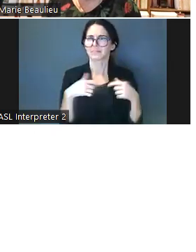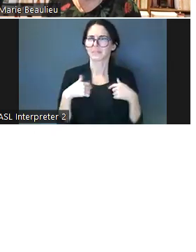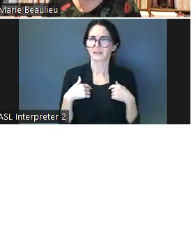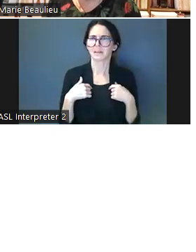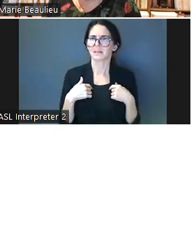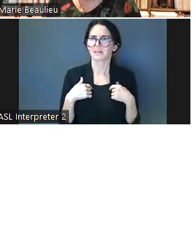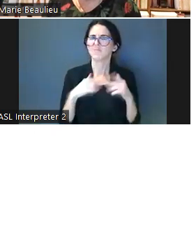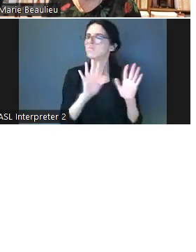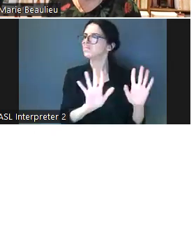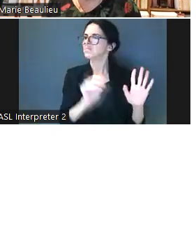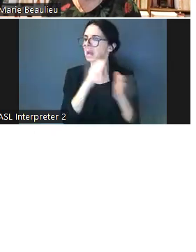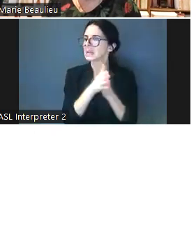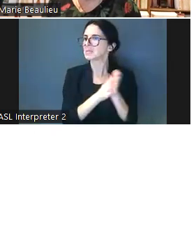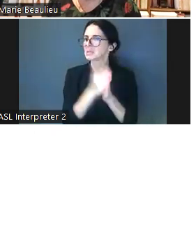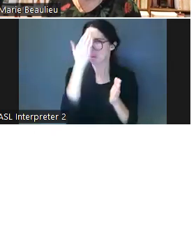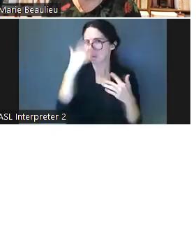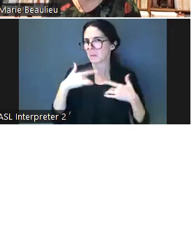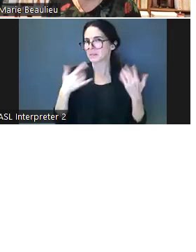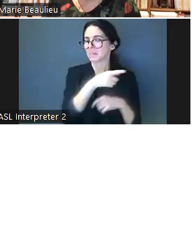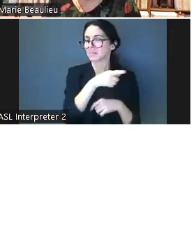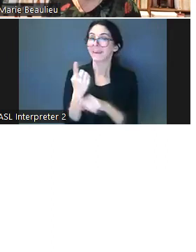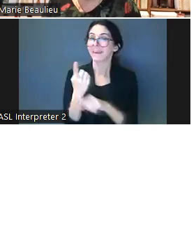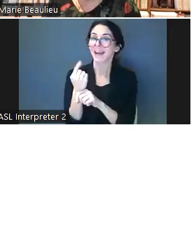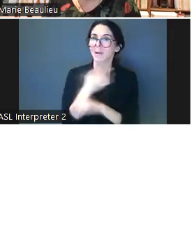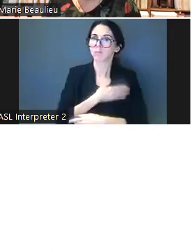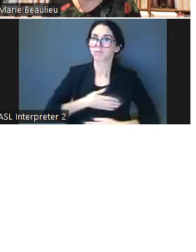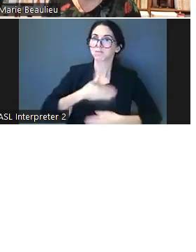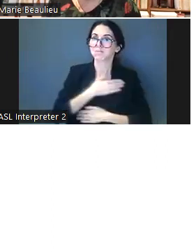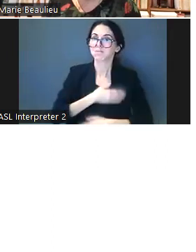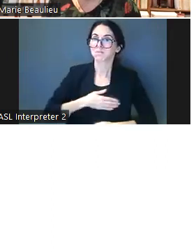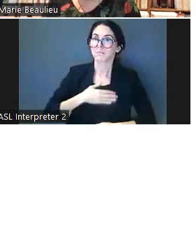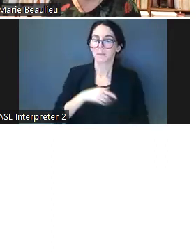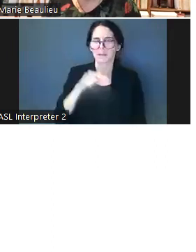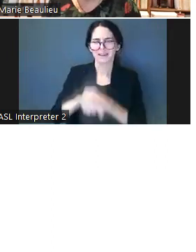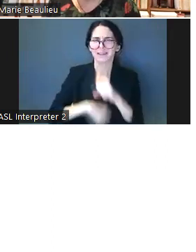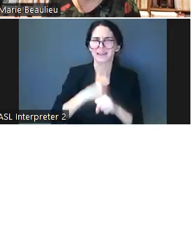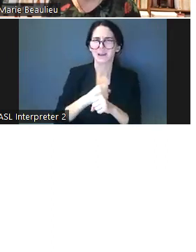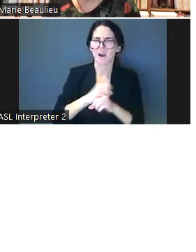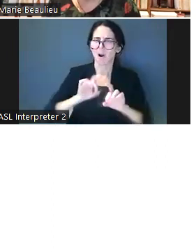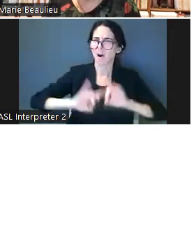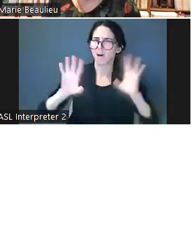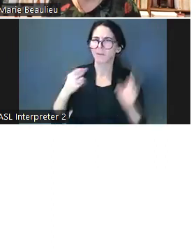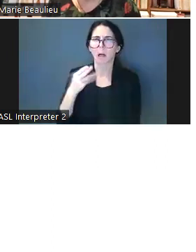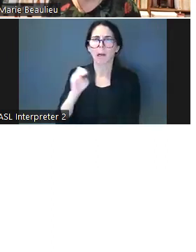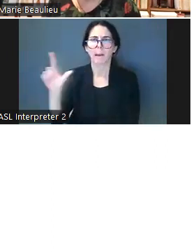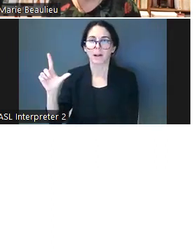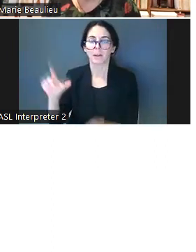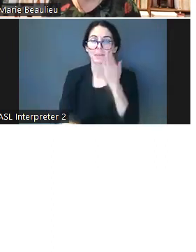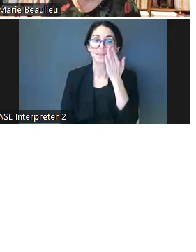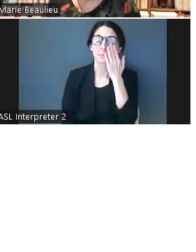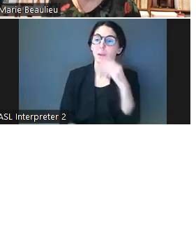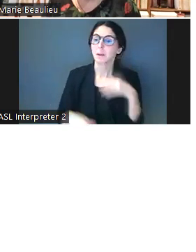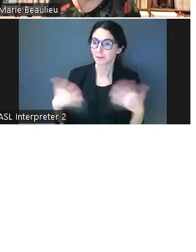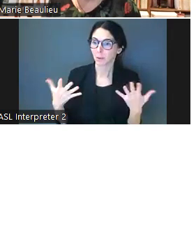know anything. Last year, I really like it here, but this year it is hell. So the effects of intolerance